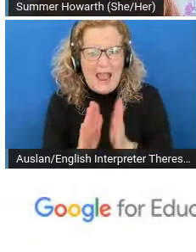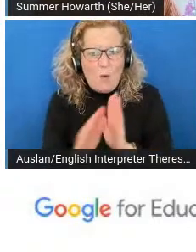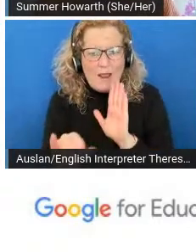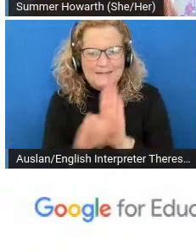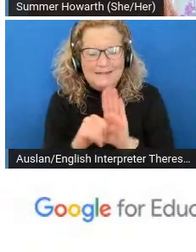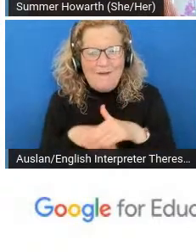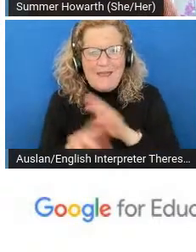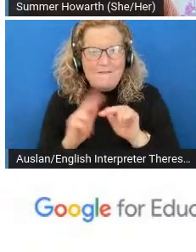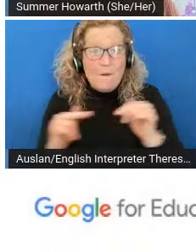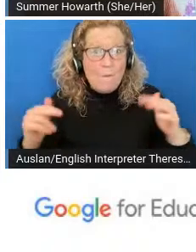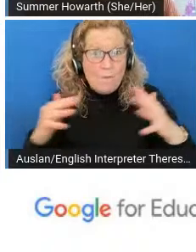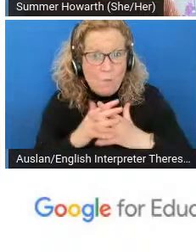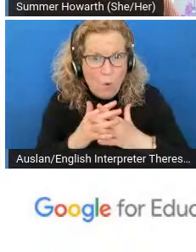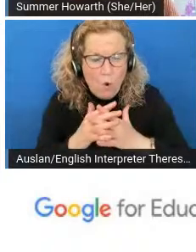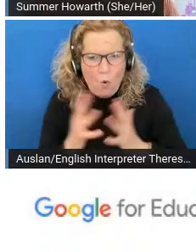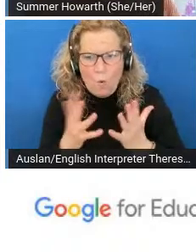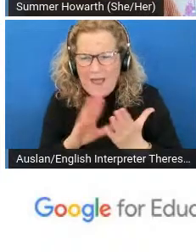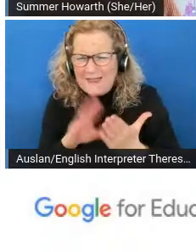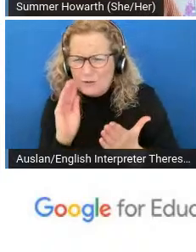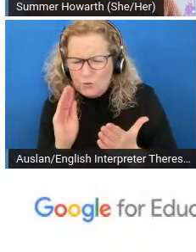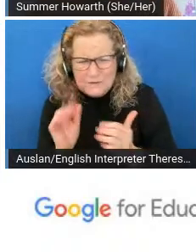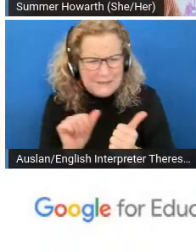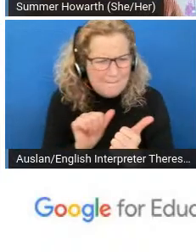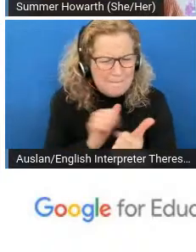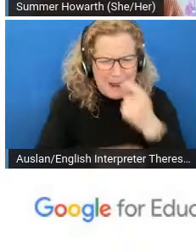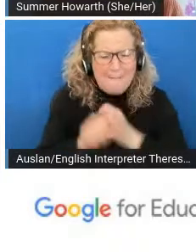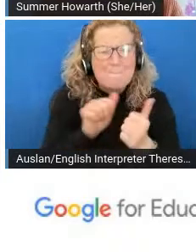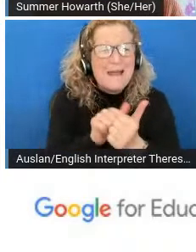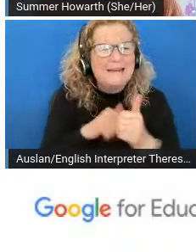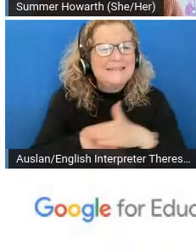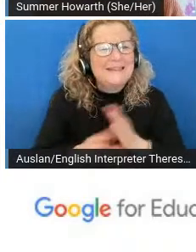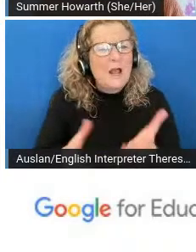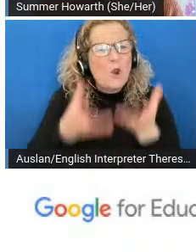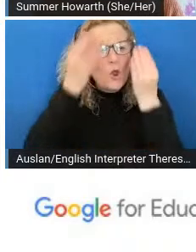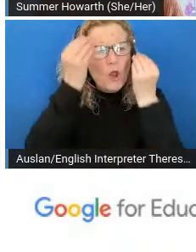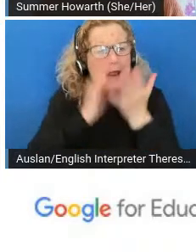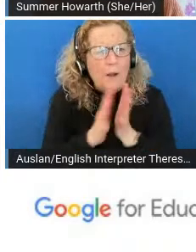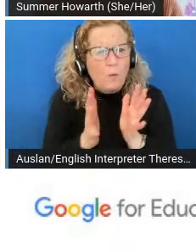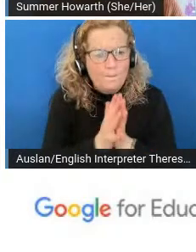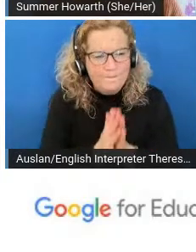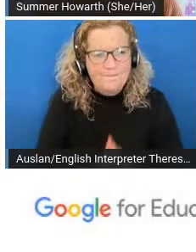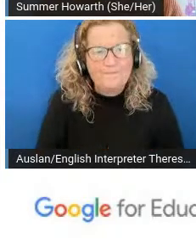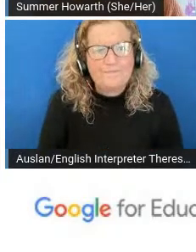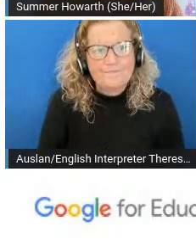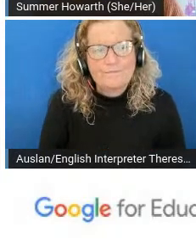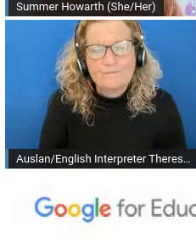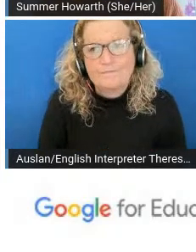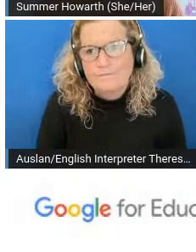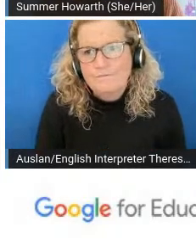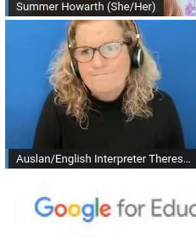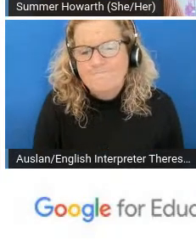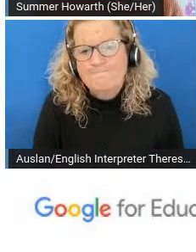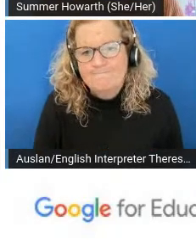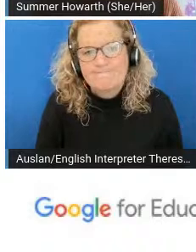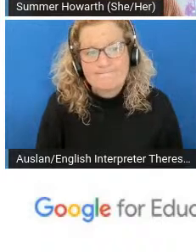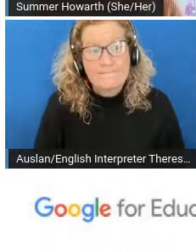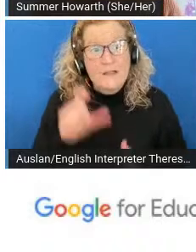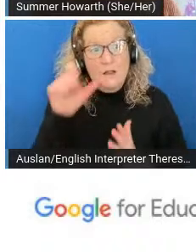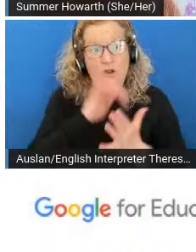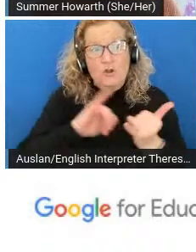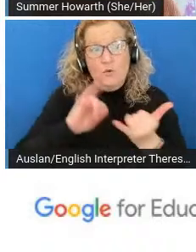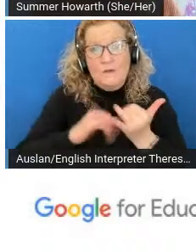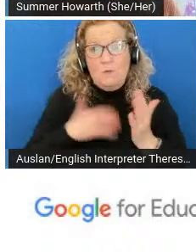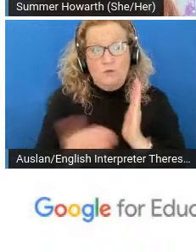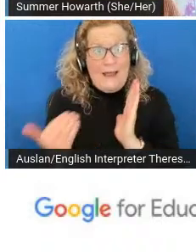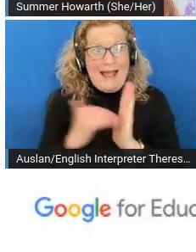framework where the students as partners in their learning lies. And can I just also jump in and just remind people who are